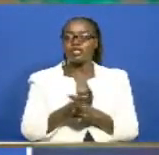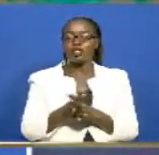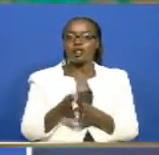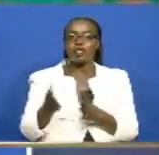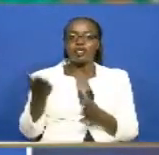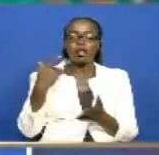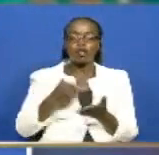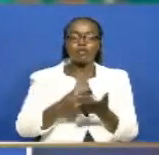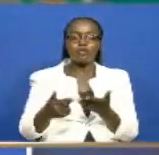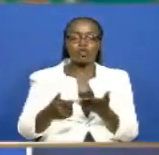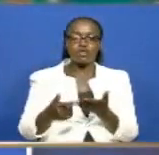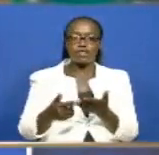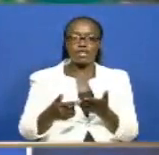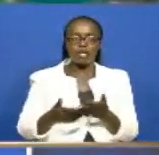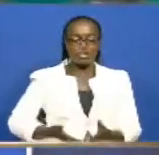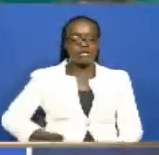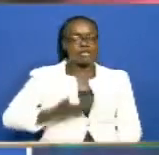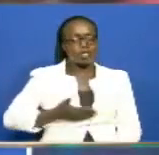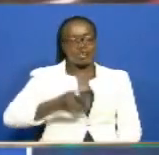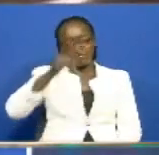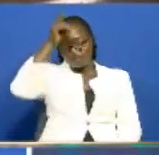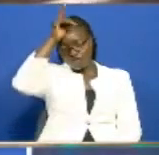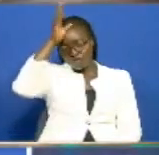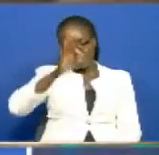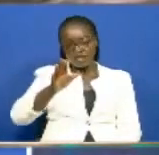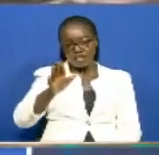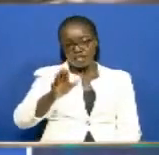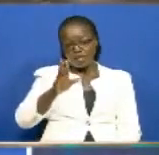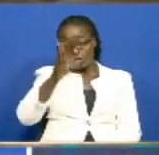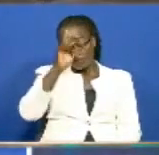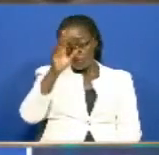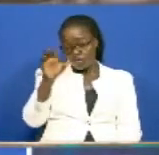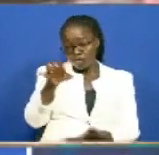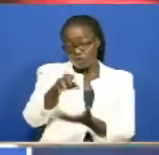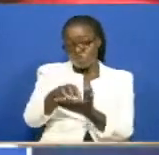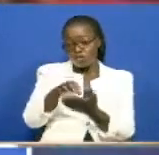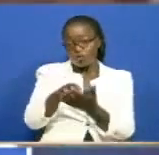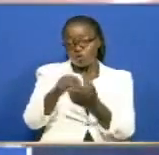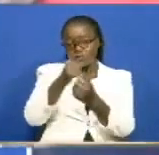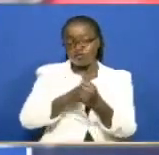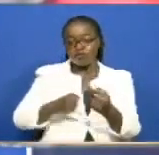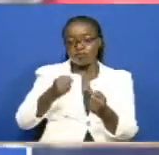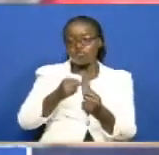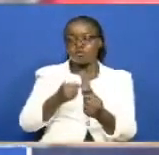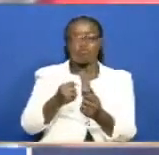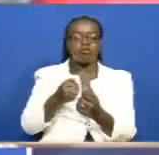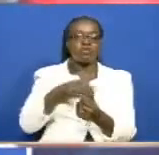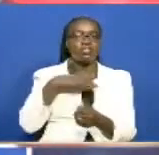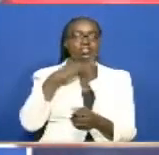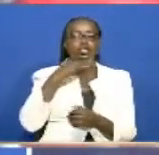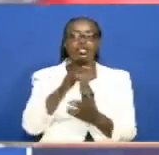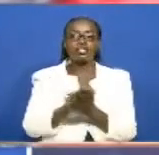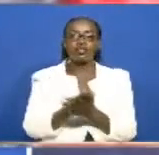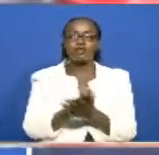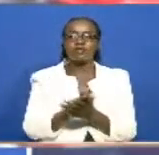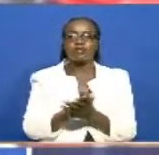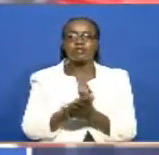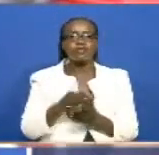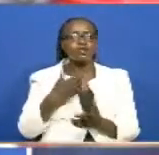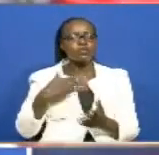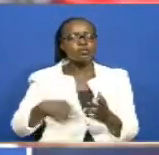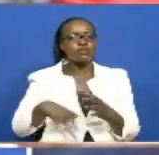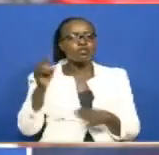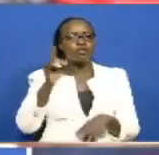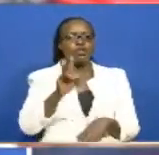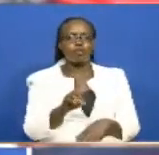irate villagers in Likuyani burnt down area police post protesting the death. Nilipofika jana wakatuambia kuna mwili